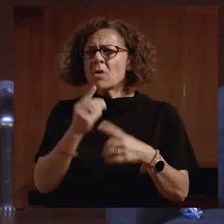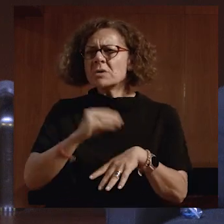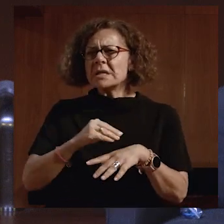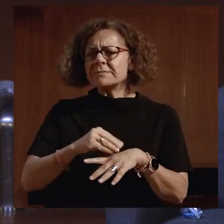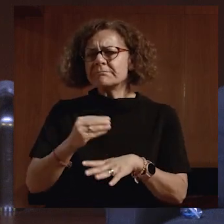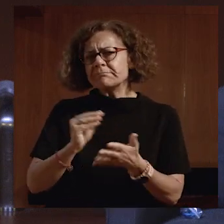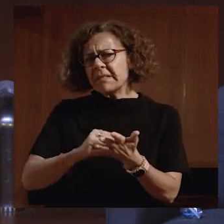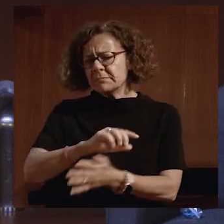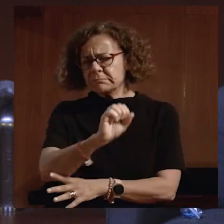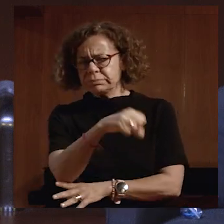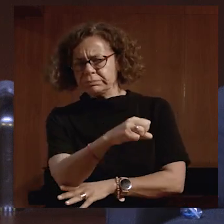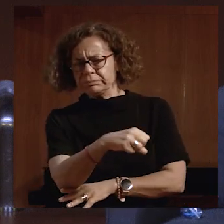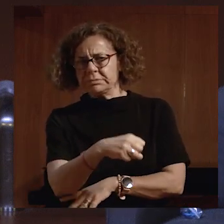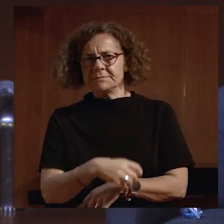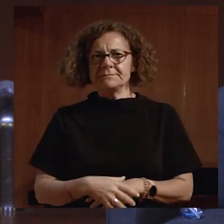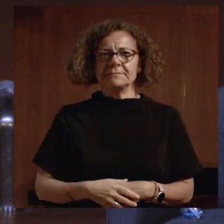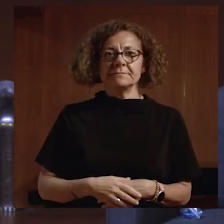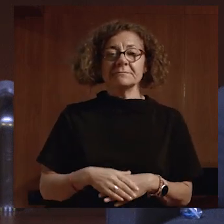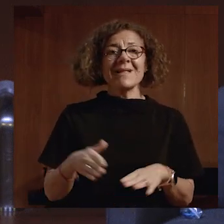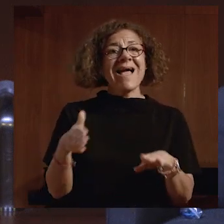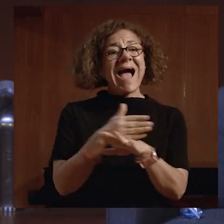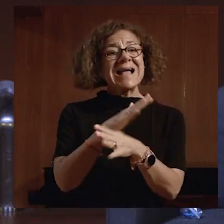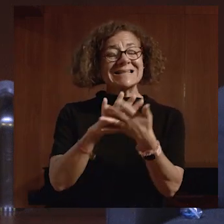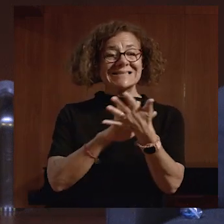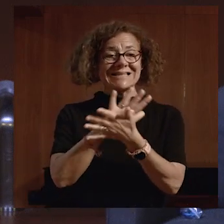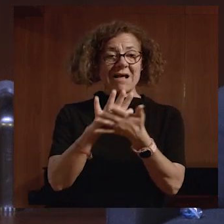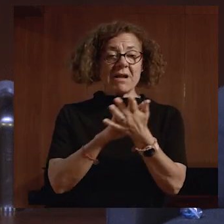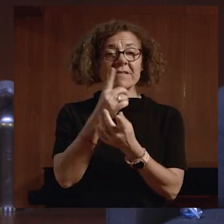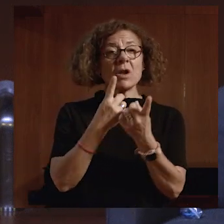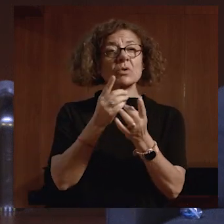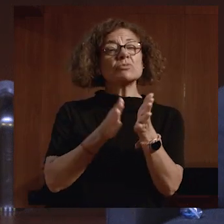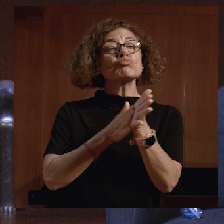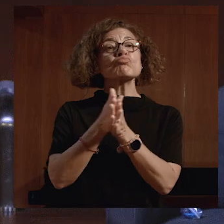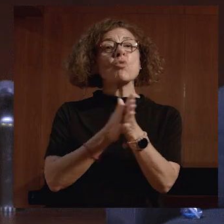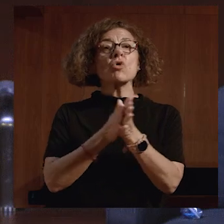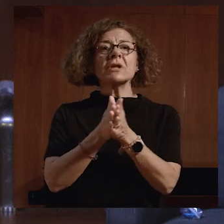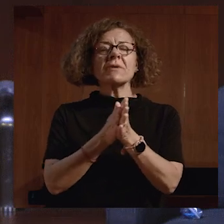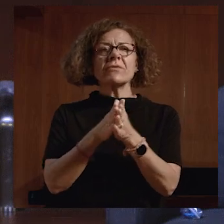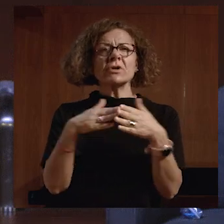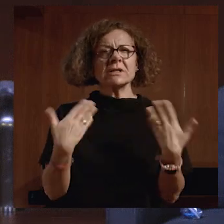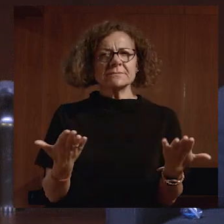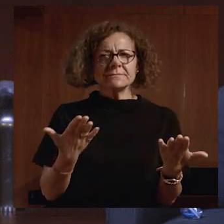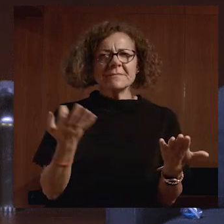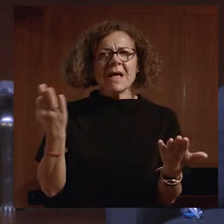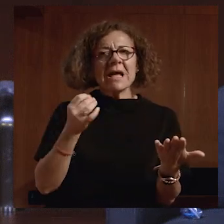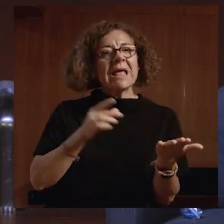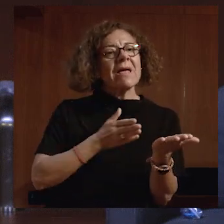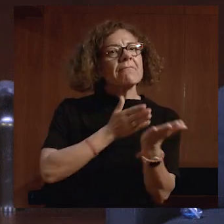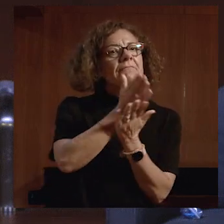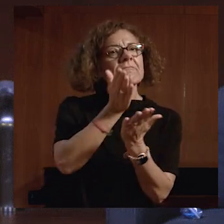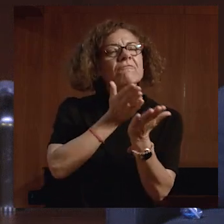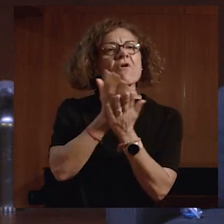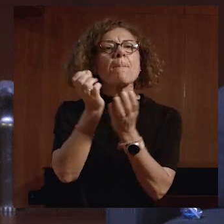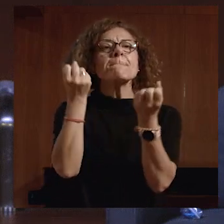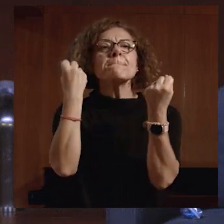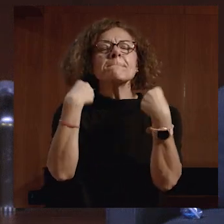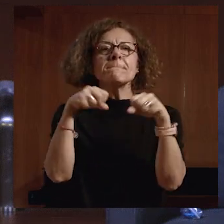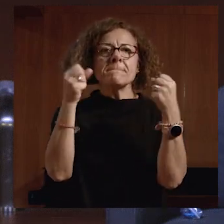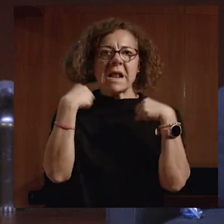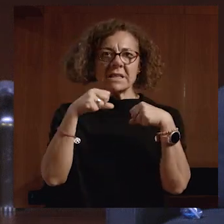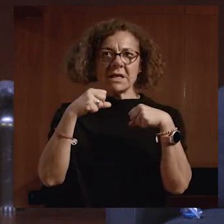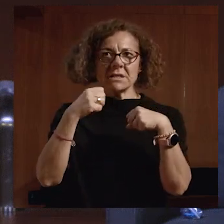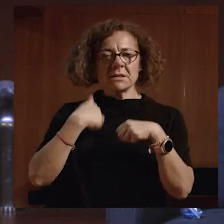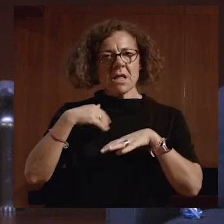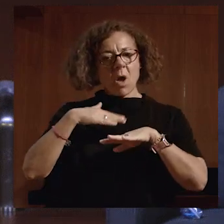Before I think about some of the motivations, what are some of the practical options as you come to the end of your studies that everyone